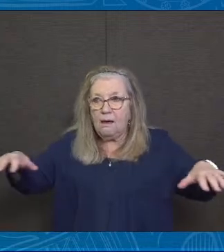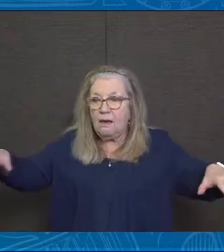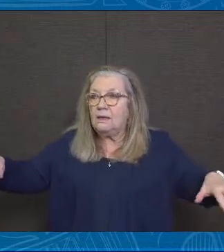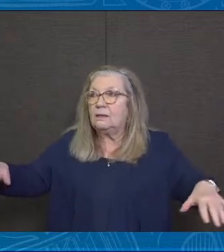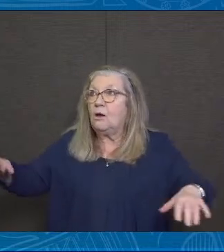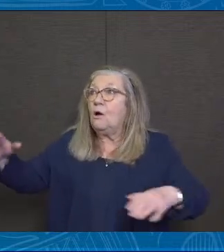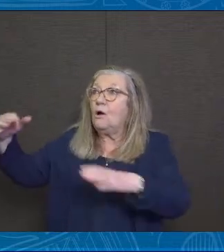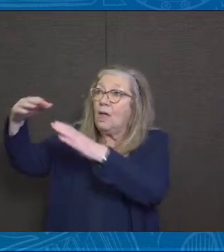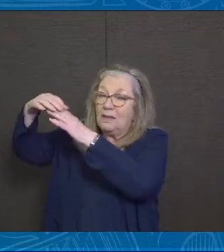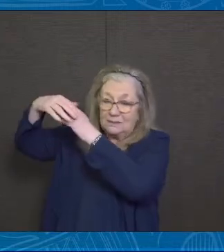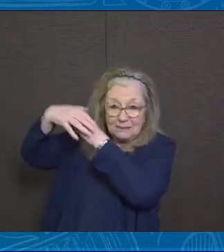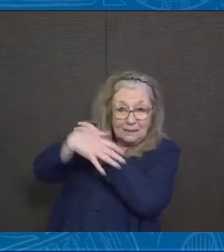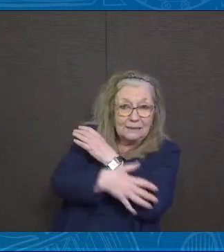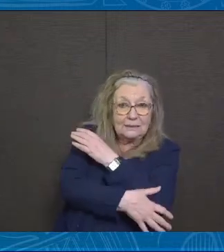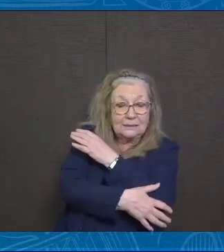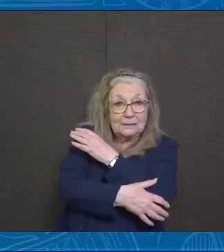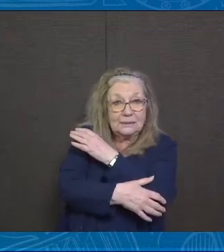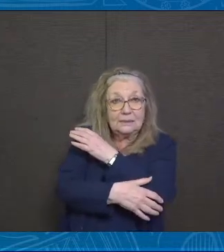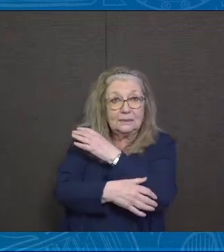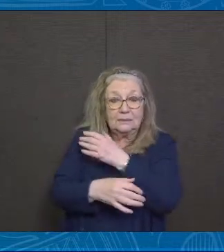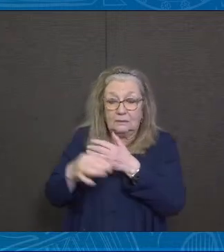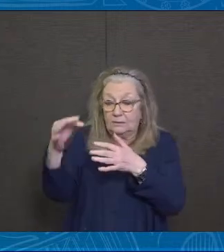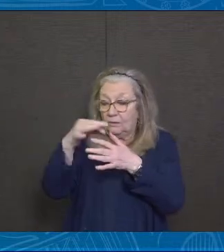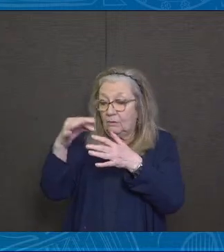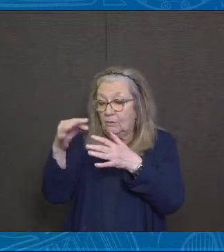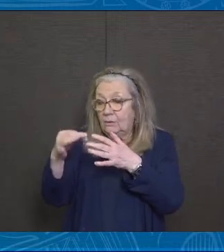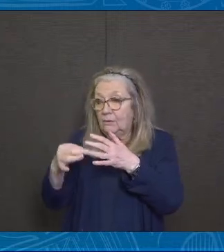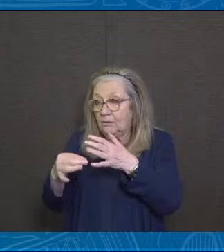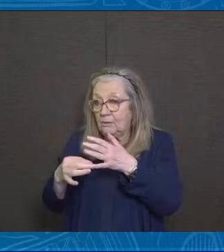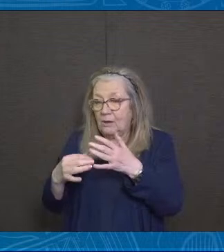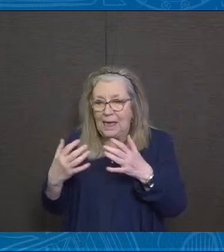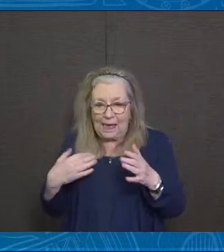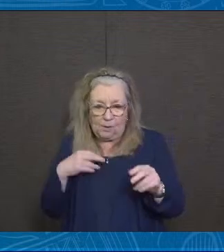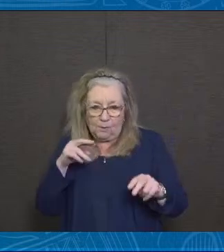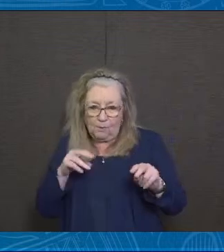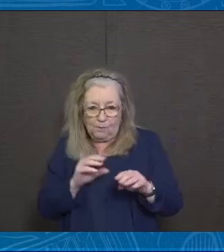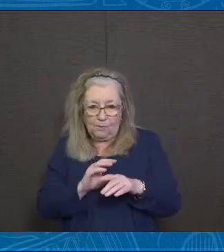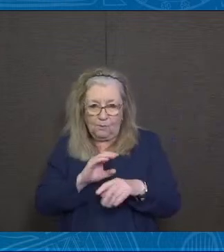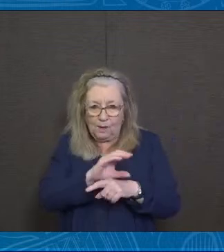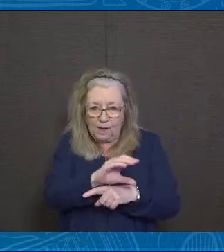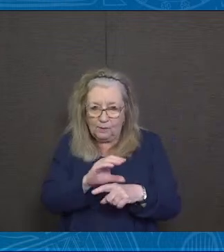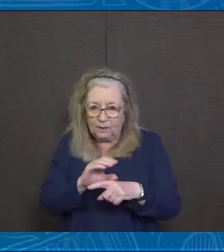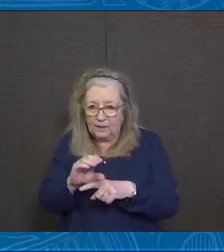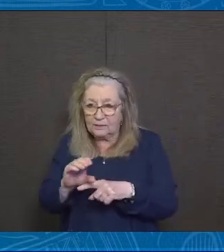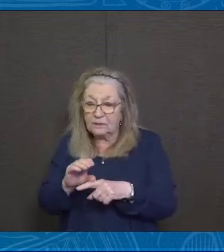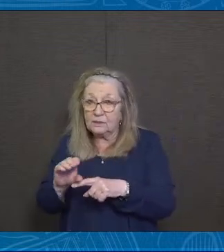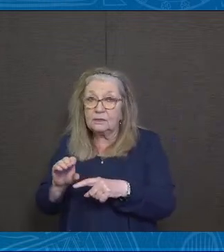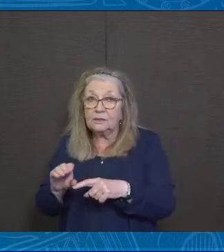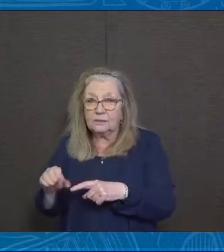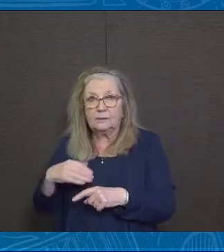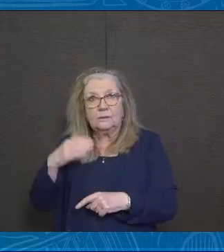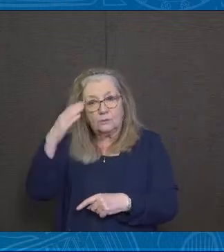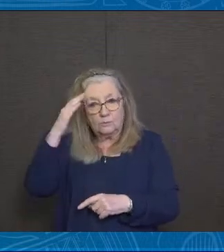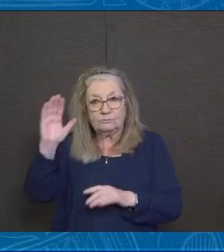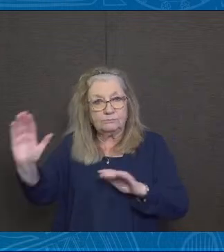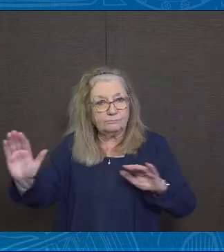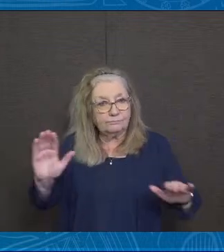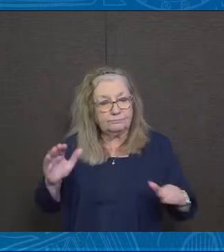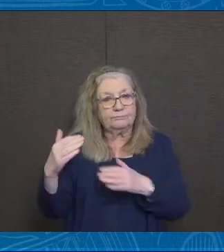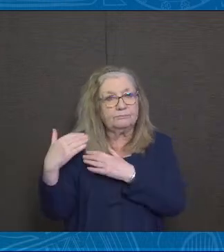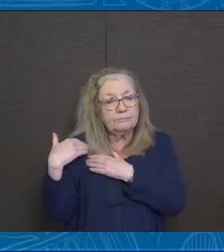Countermeasures designed off the basis of these hazard assessments are allocated to respective agencies to